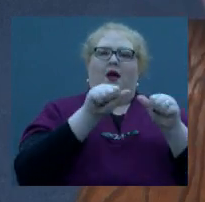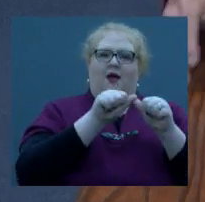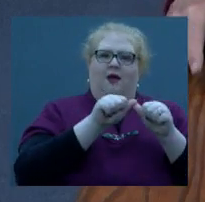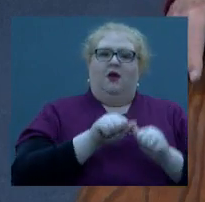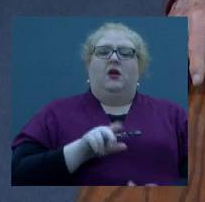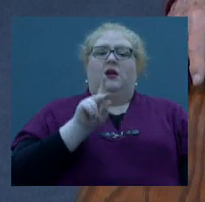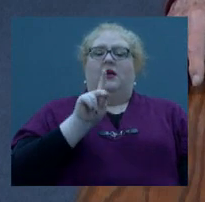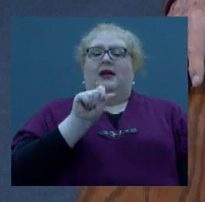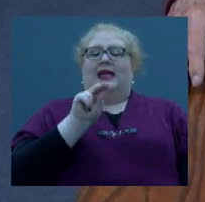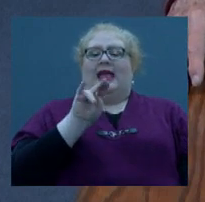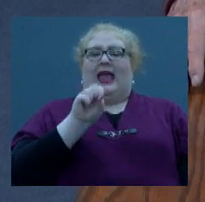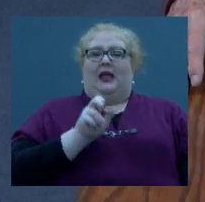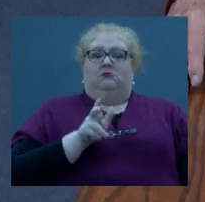it's gated. Mm-hmm. So those are gated.